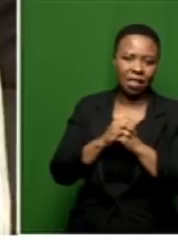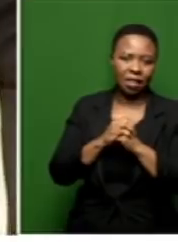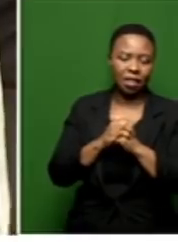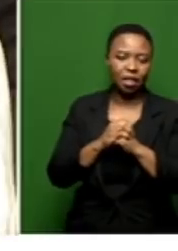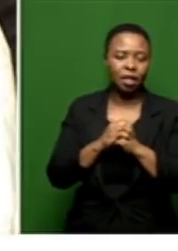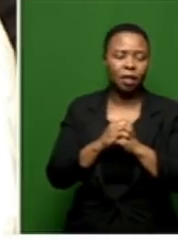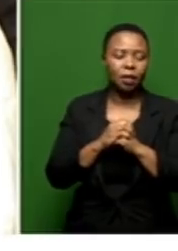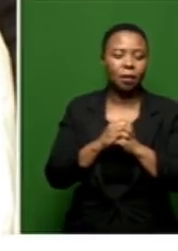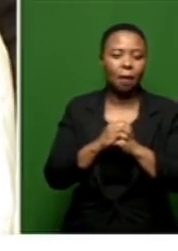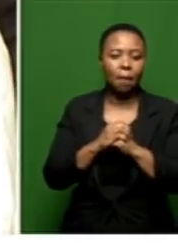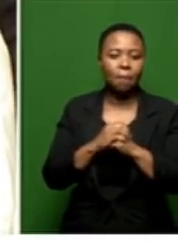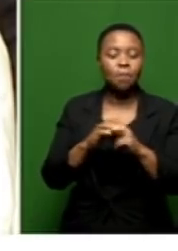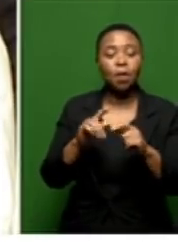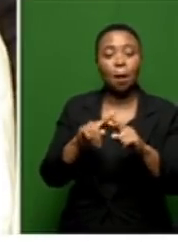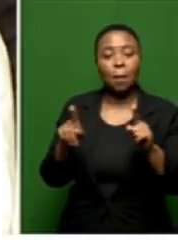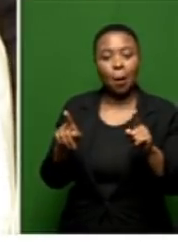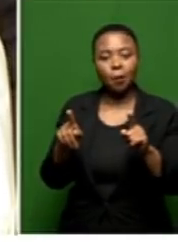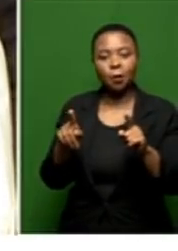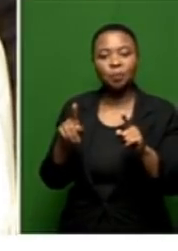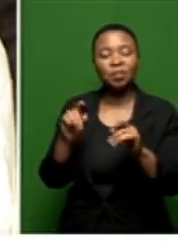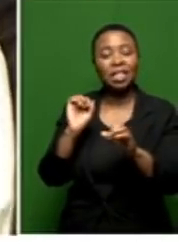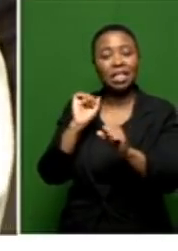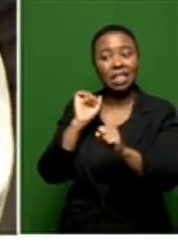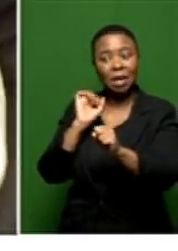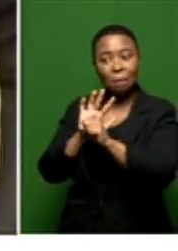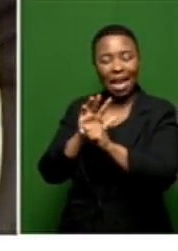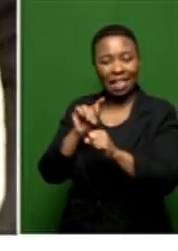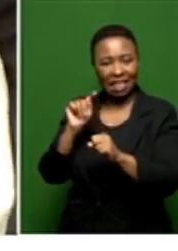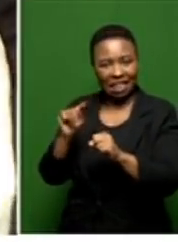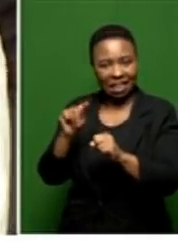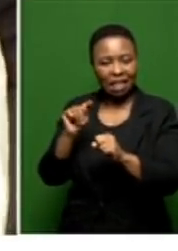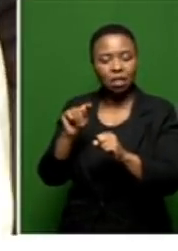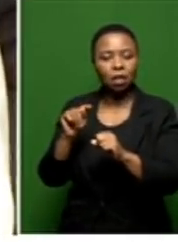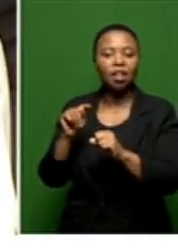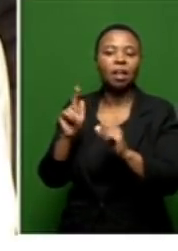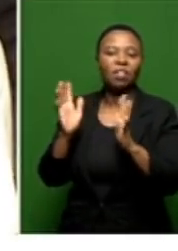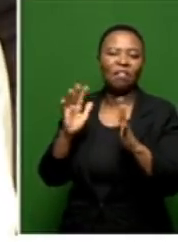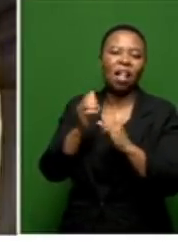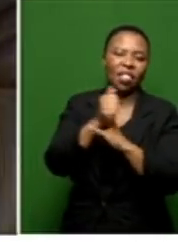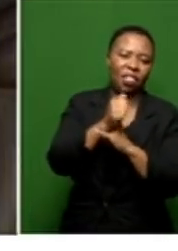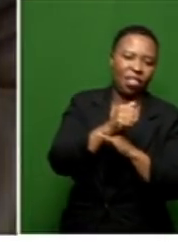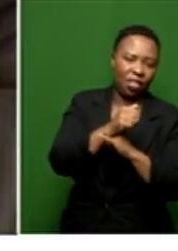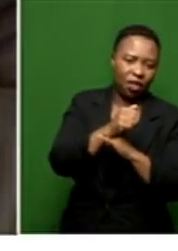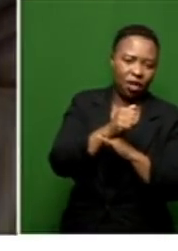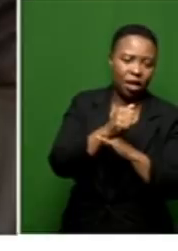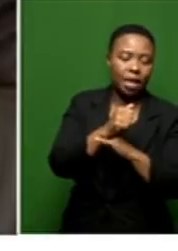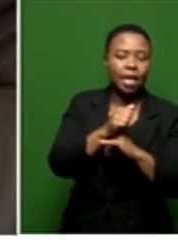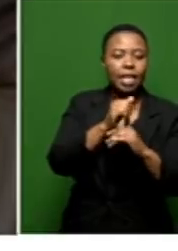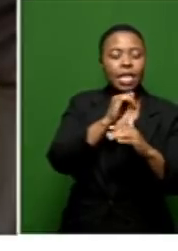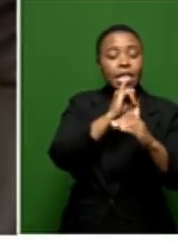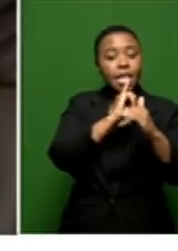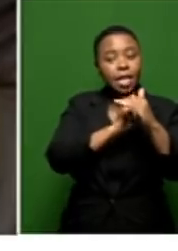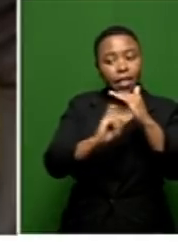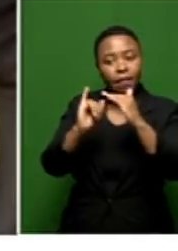the impact was negligible. But as an individual voter who went to